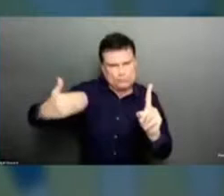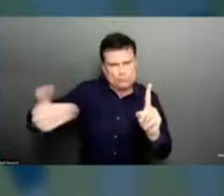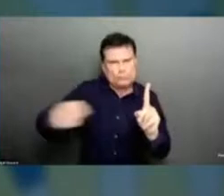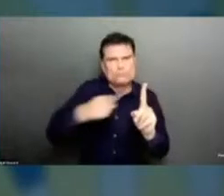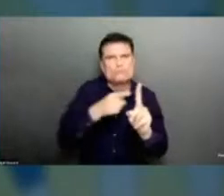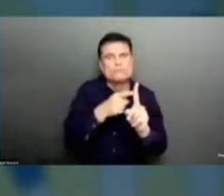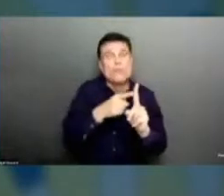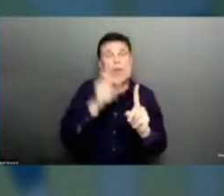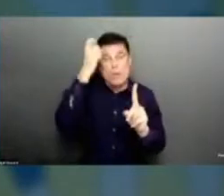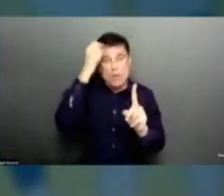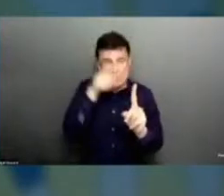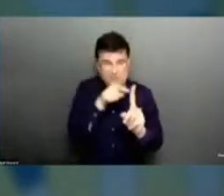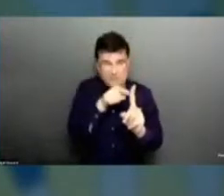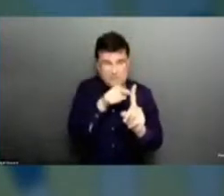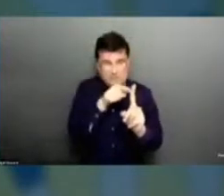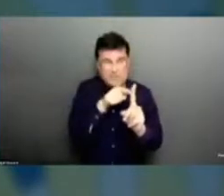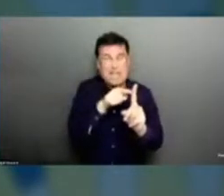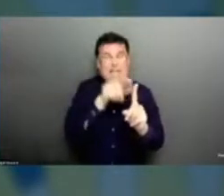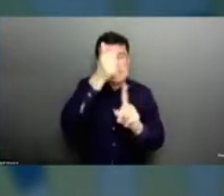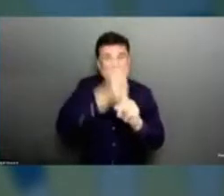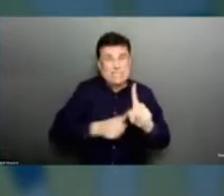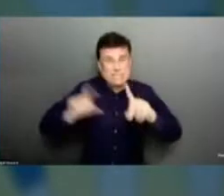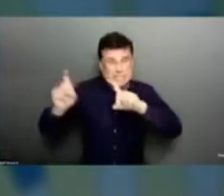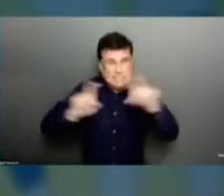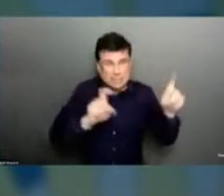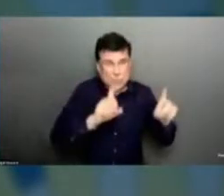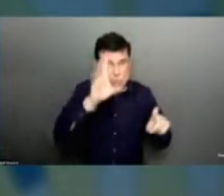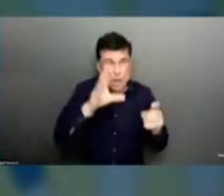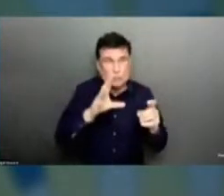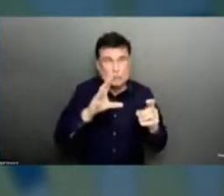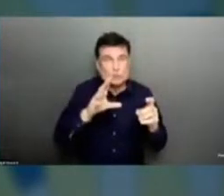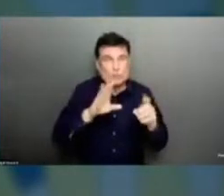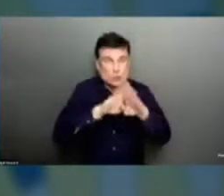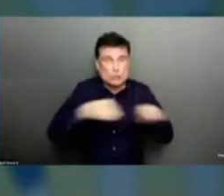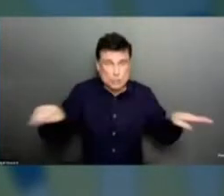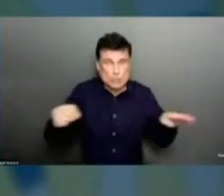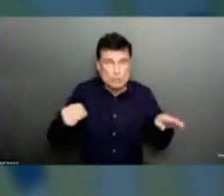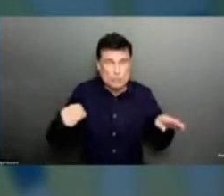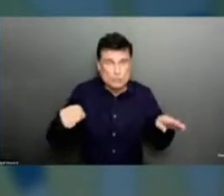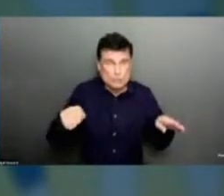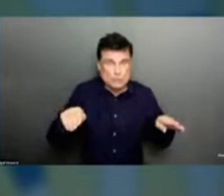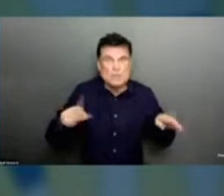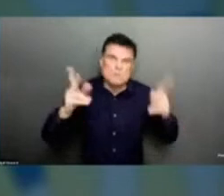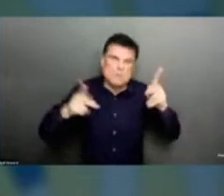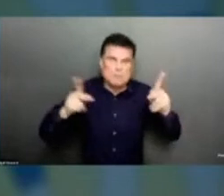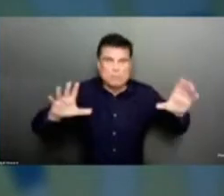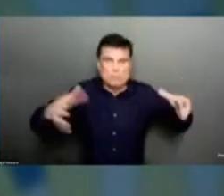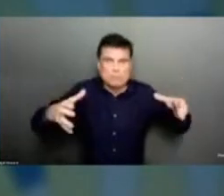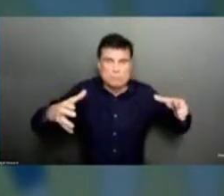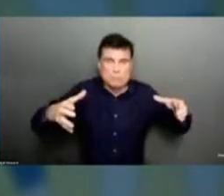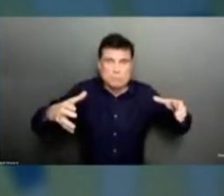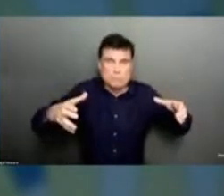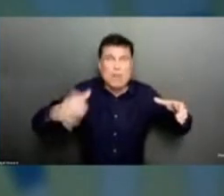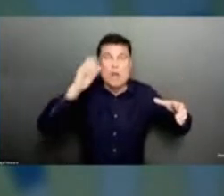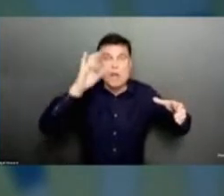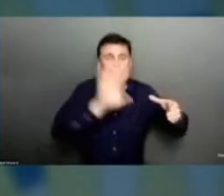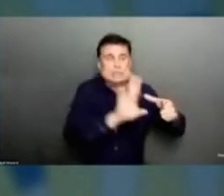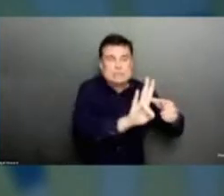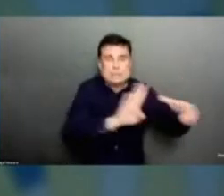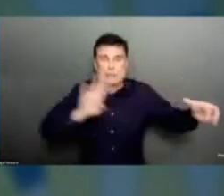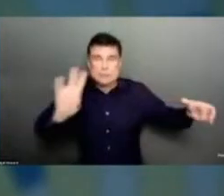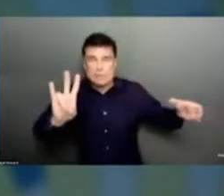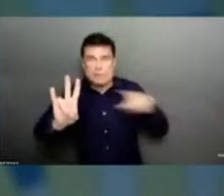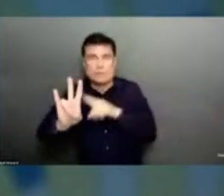look at the school-age population, that's much less. So even though 1% of school-age children have been